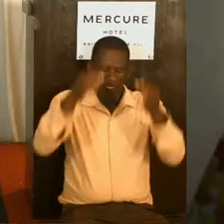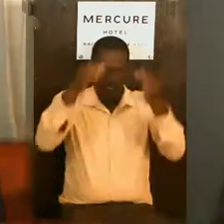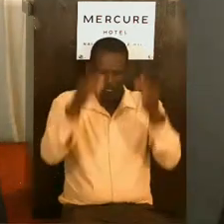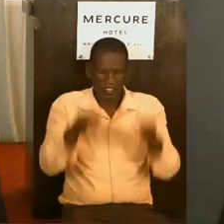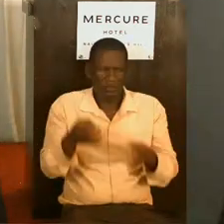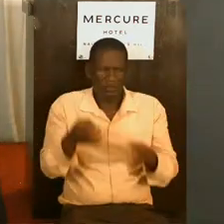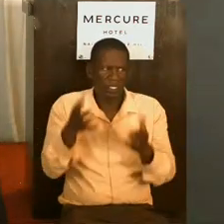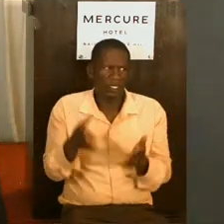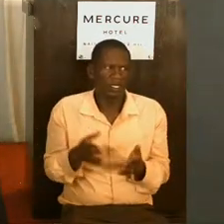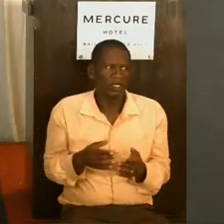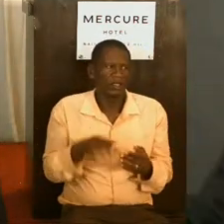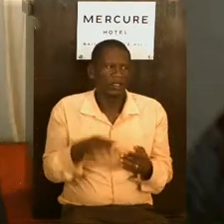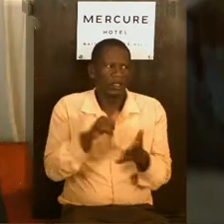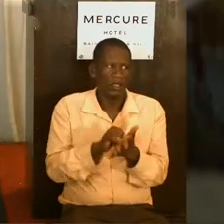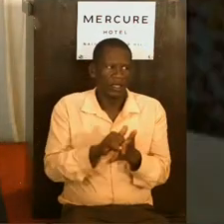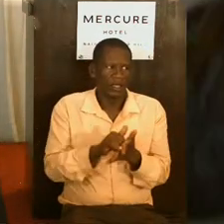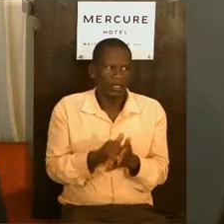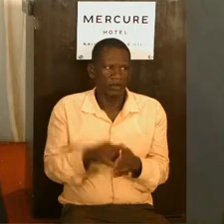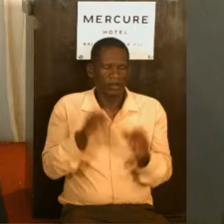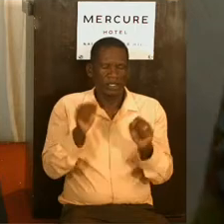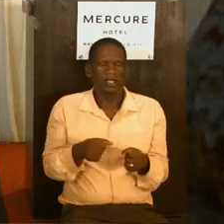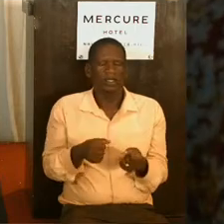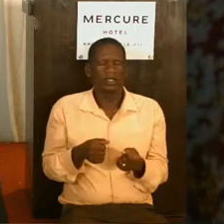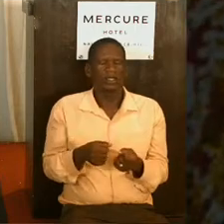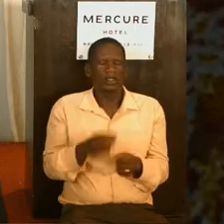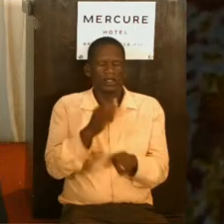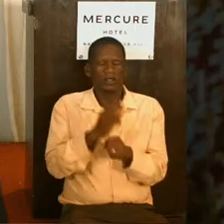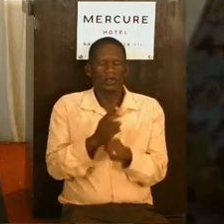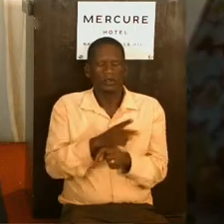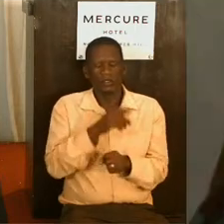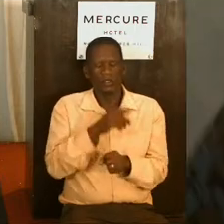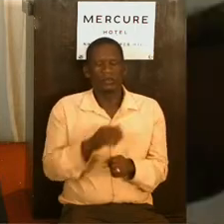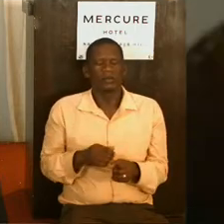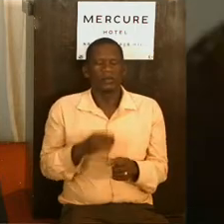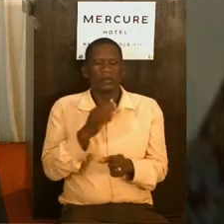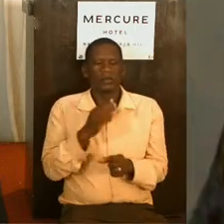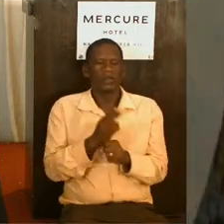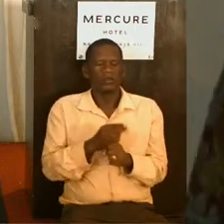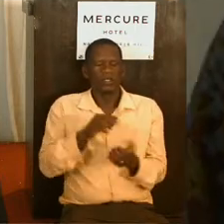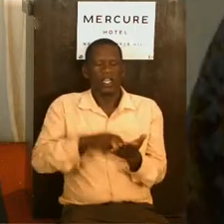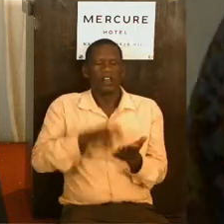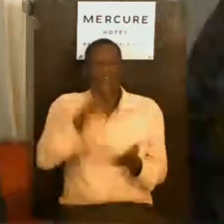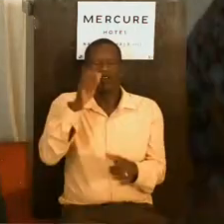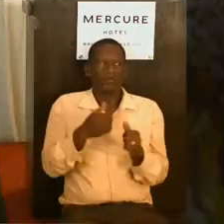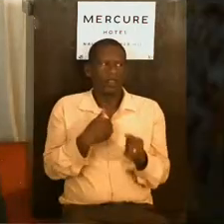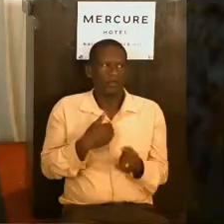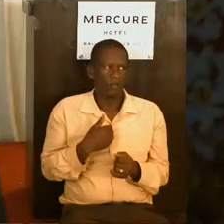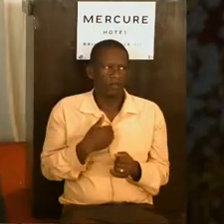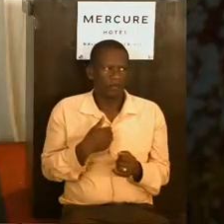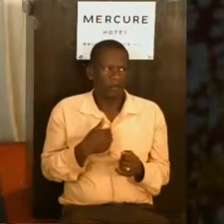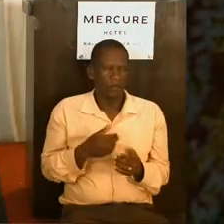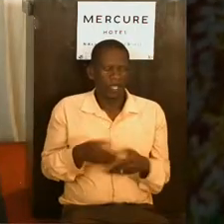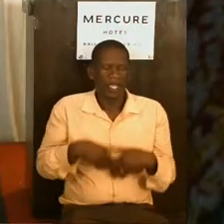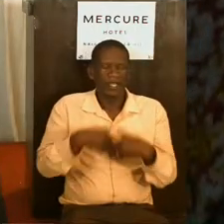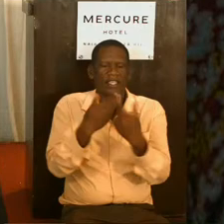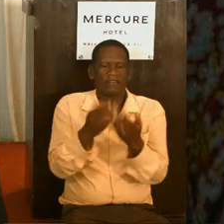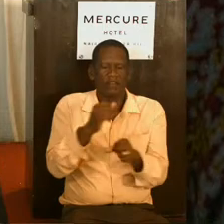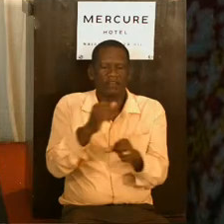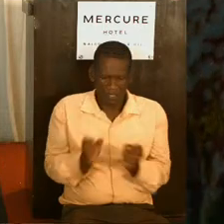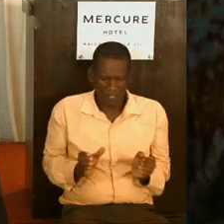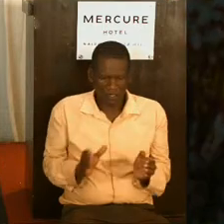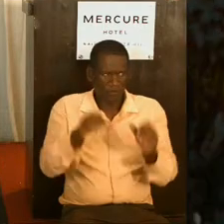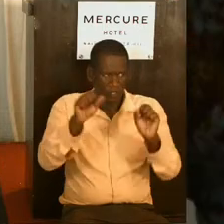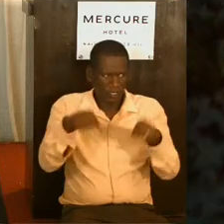huh uh that we can use the advantage that we have and submit to the task